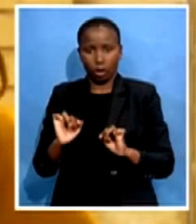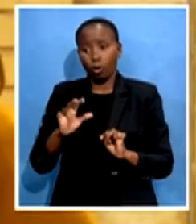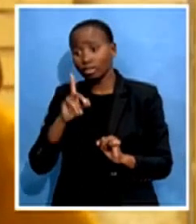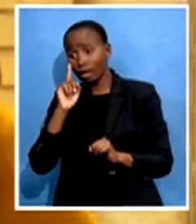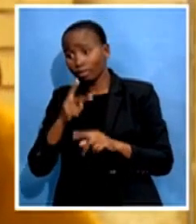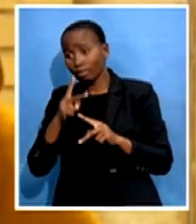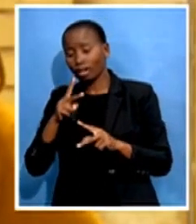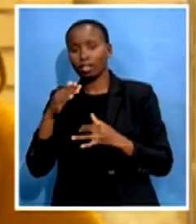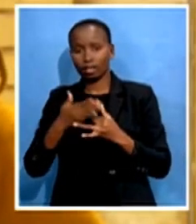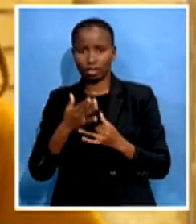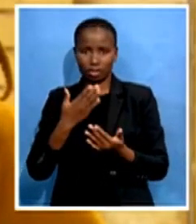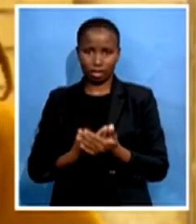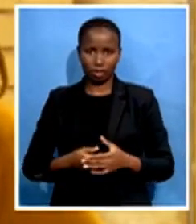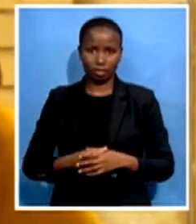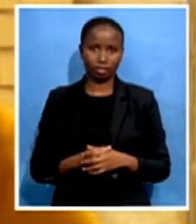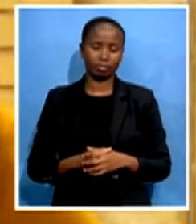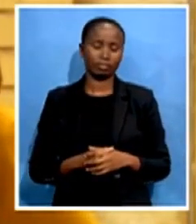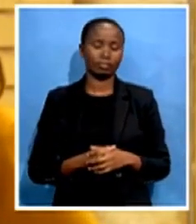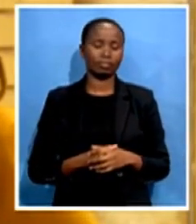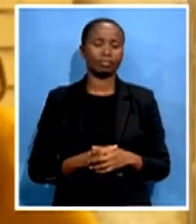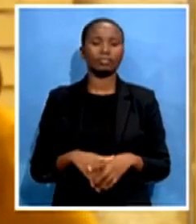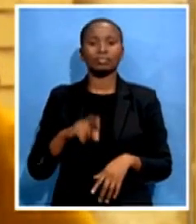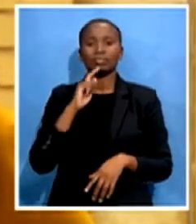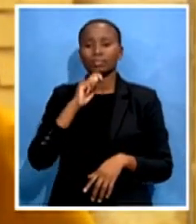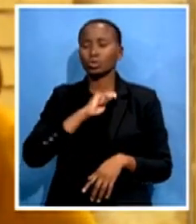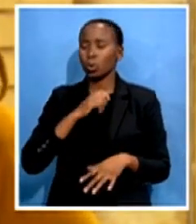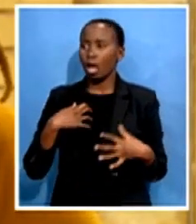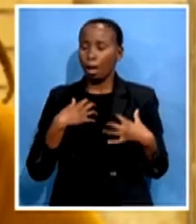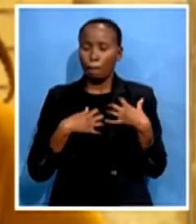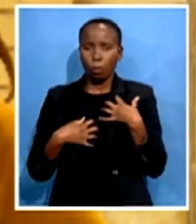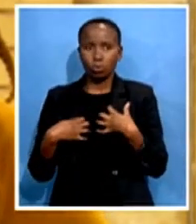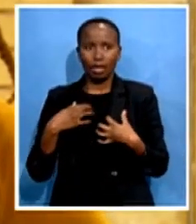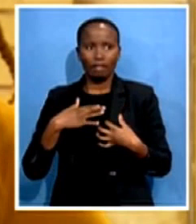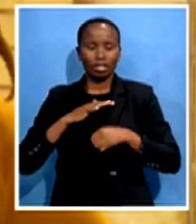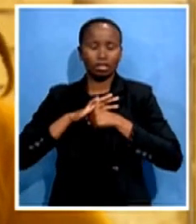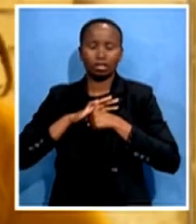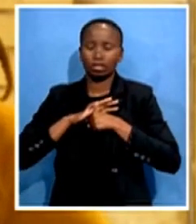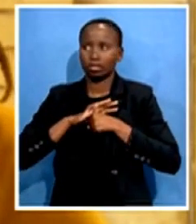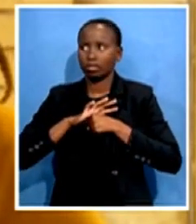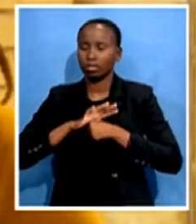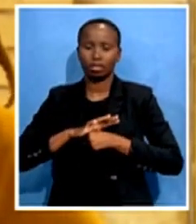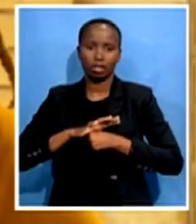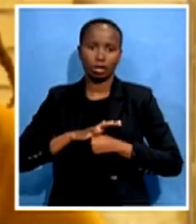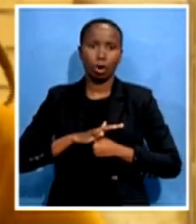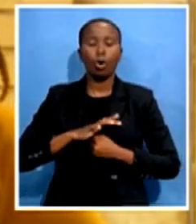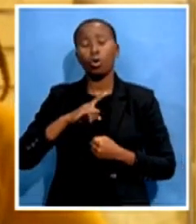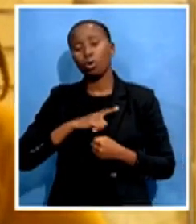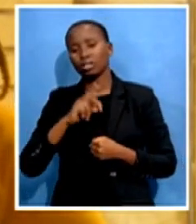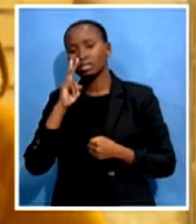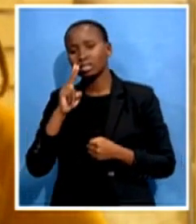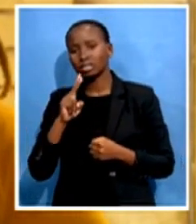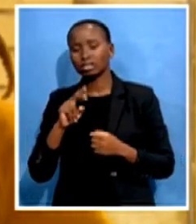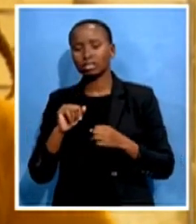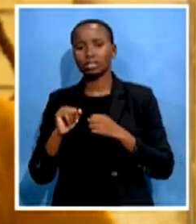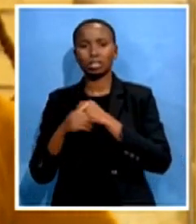We feel that as a community we're not taken serious, and this person is always being the mastermind behind everything that